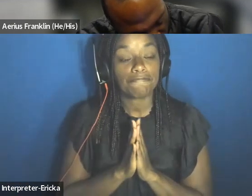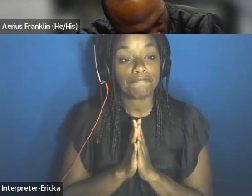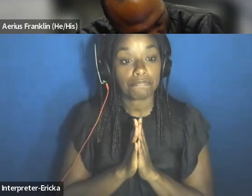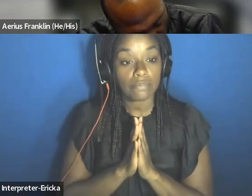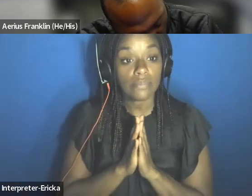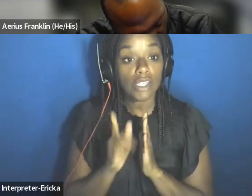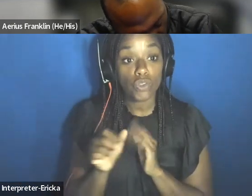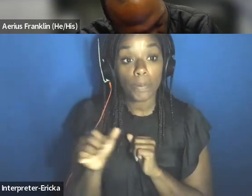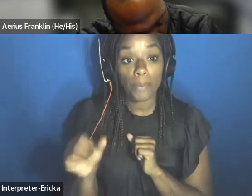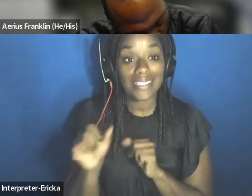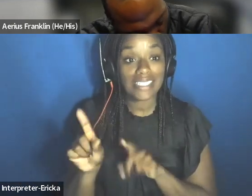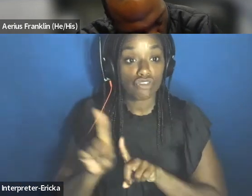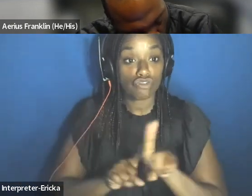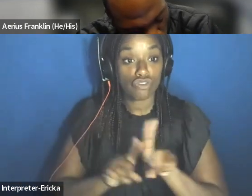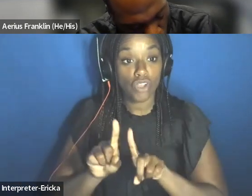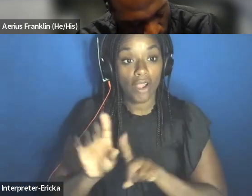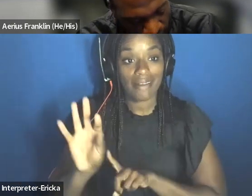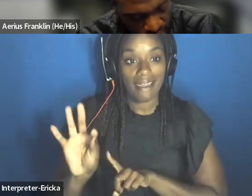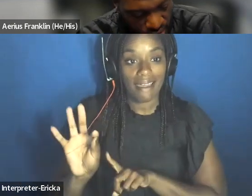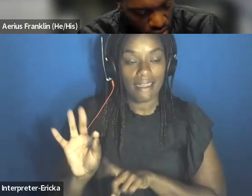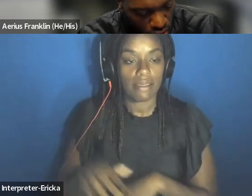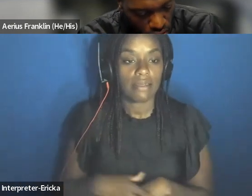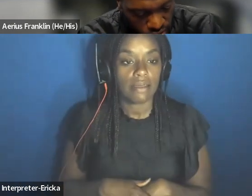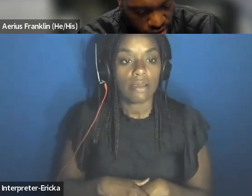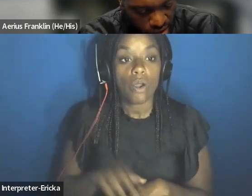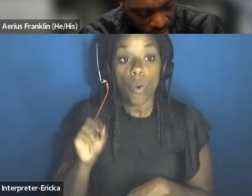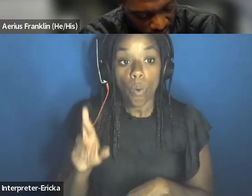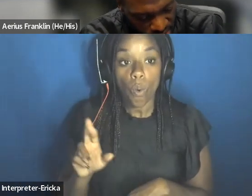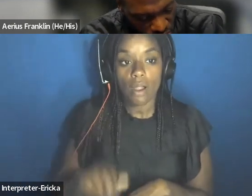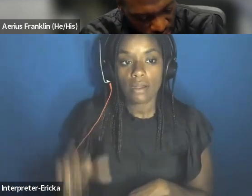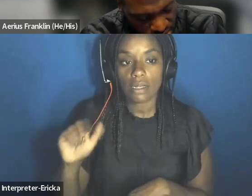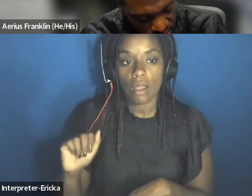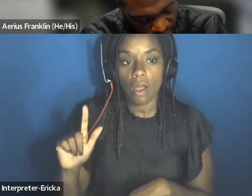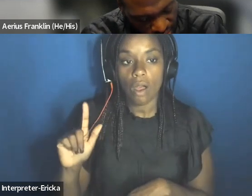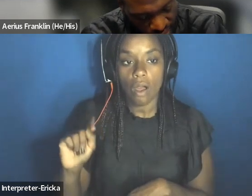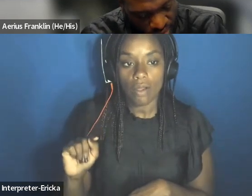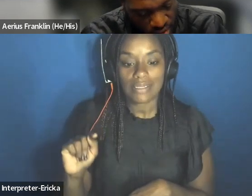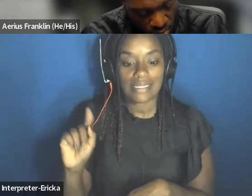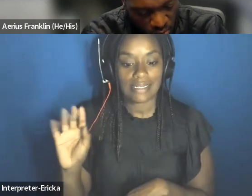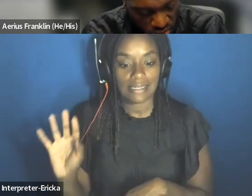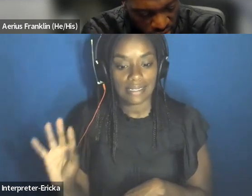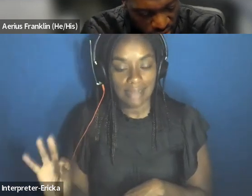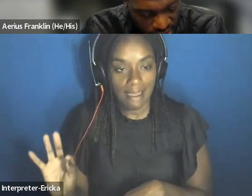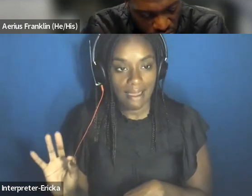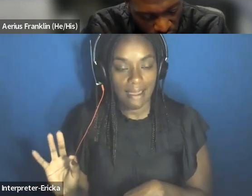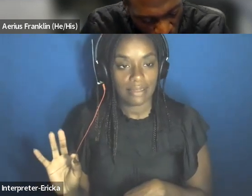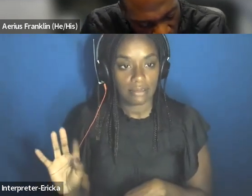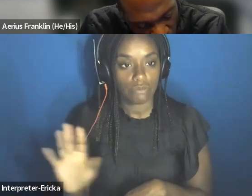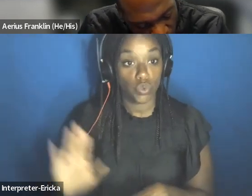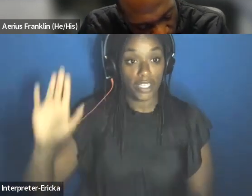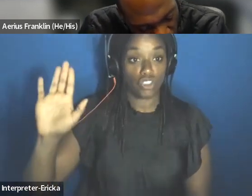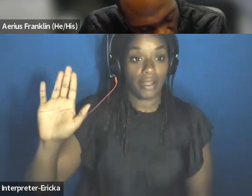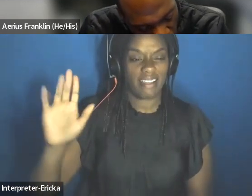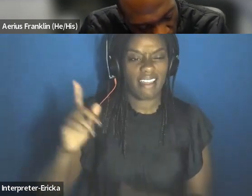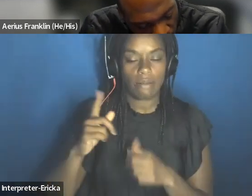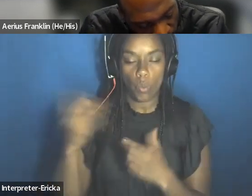you press *9 or Alt-Y on your keypad to raise your hand. We will then let you know when